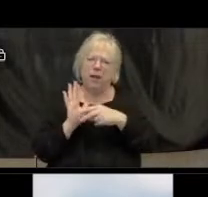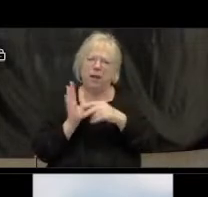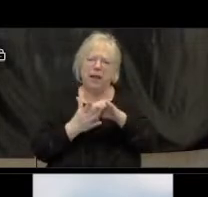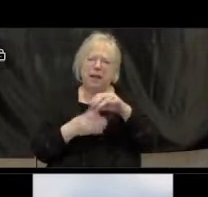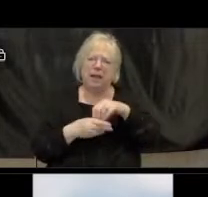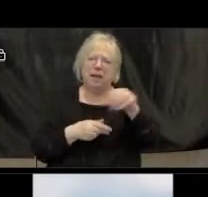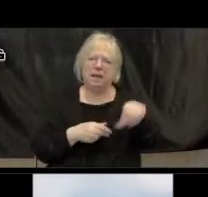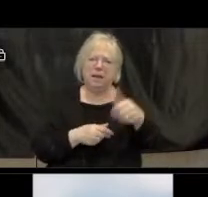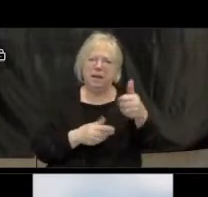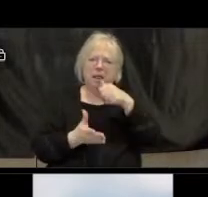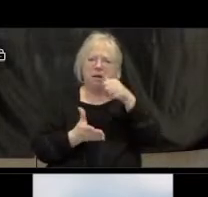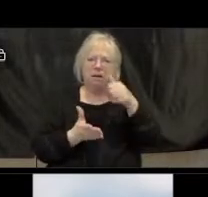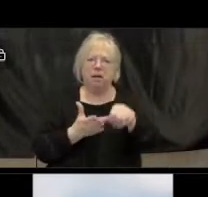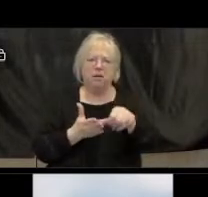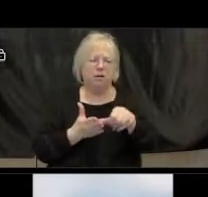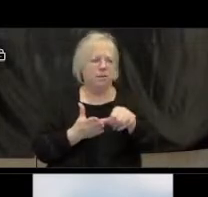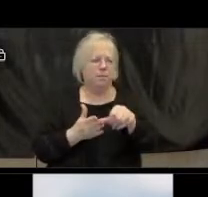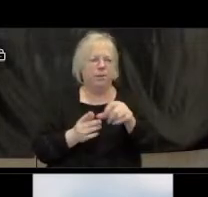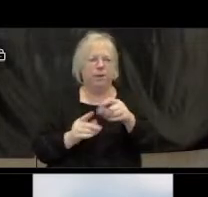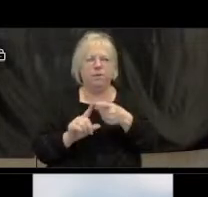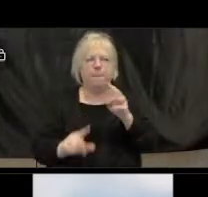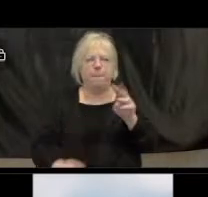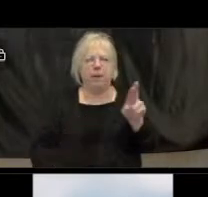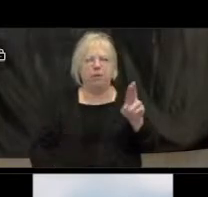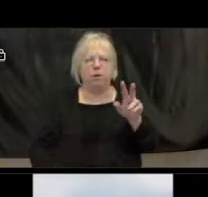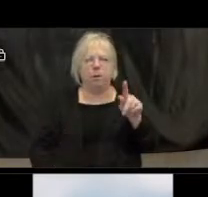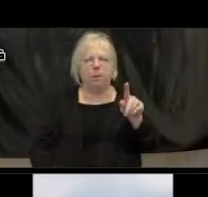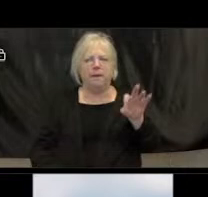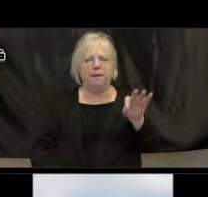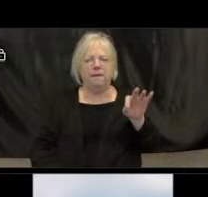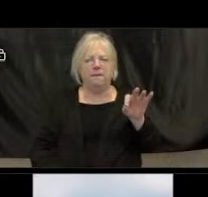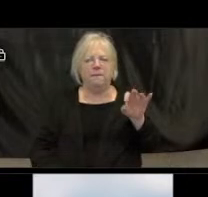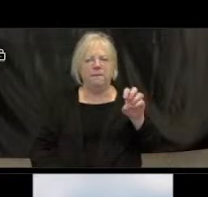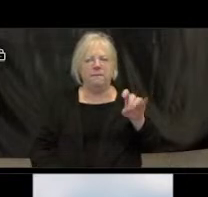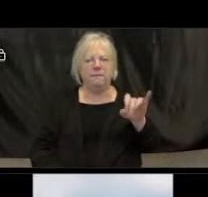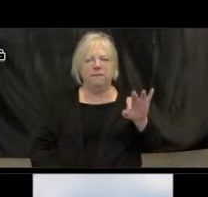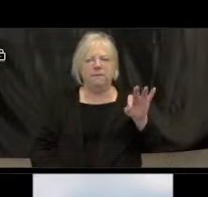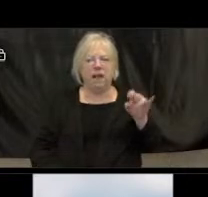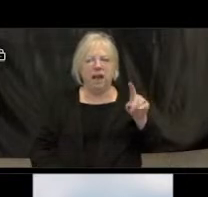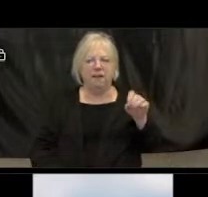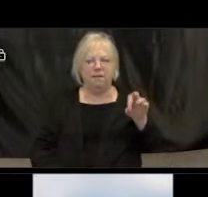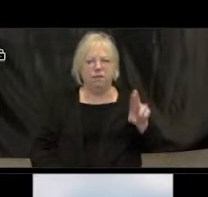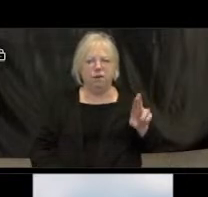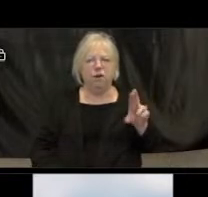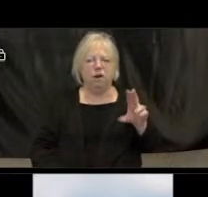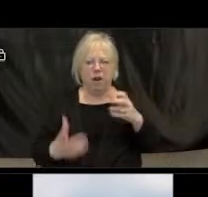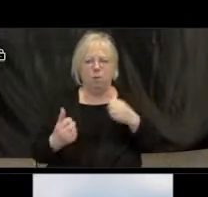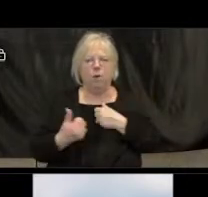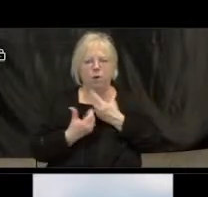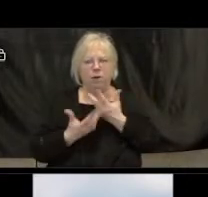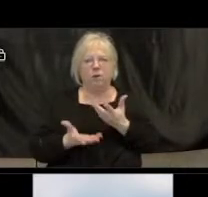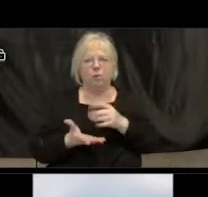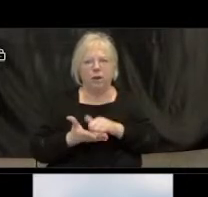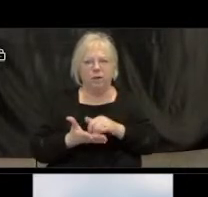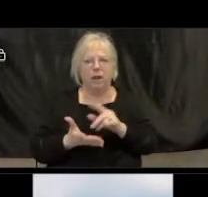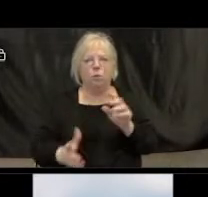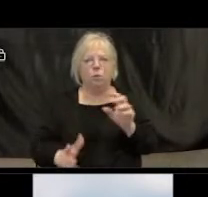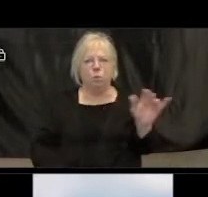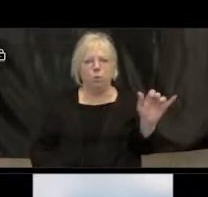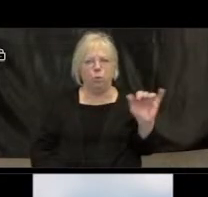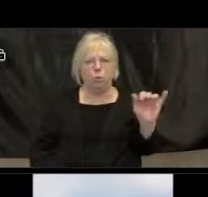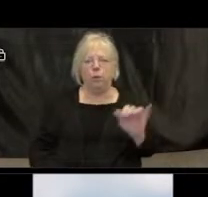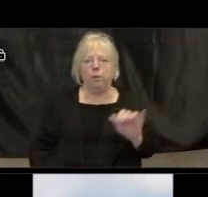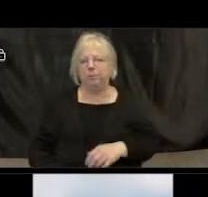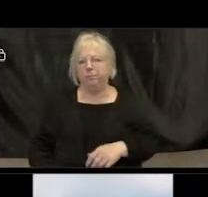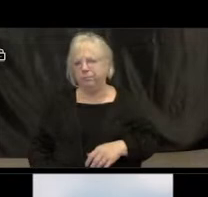another letter that was sent out, Mr. Pfeiffer's. So I just wanted to kind of voice that as well. I